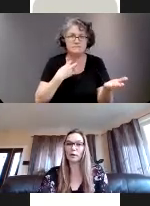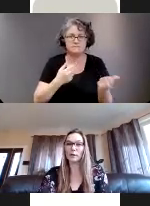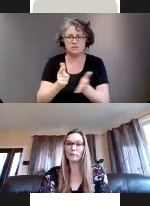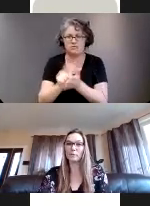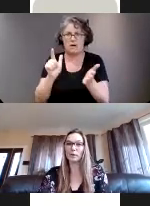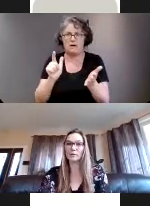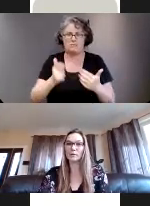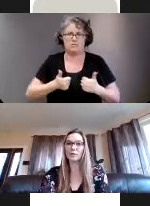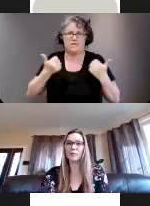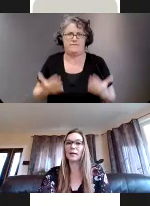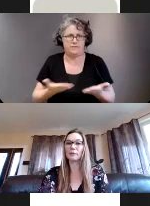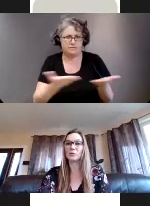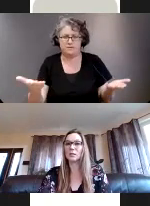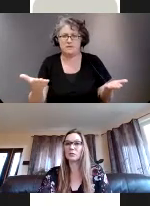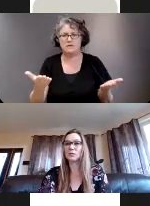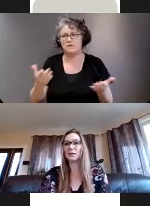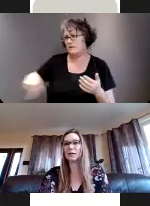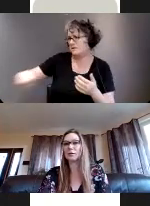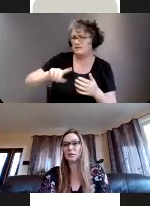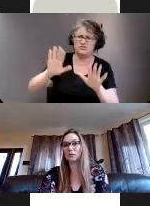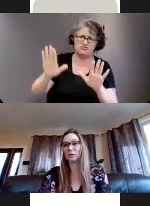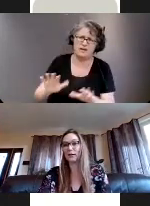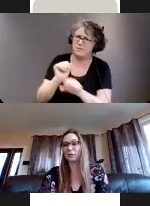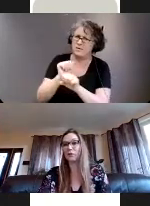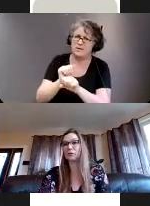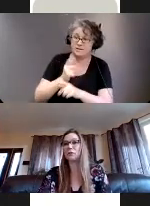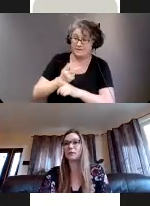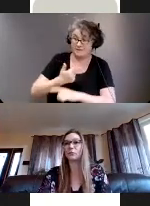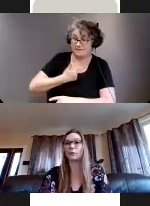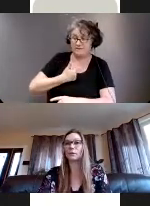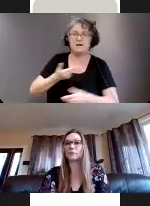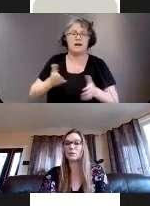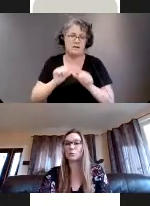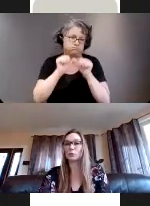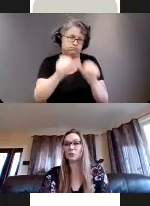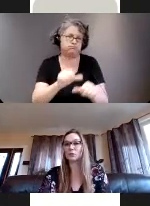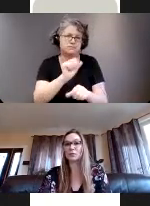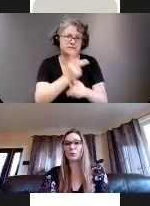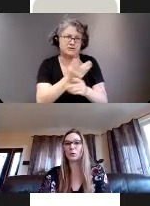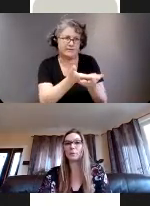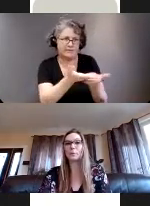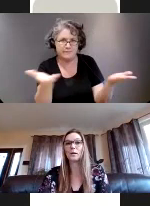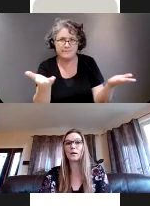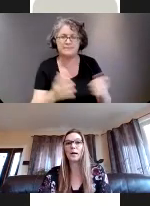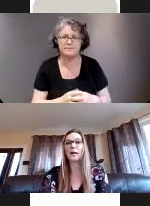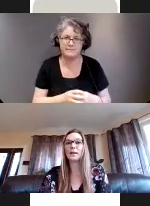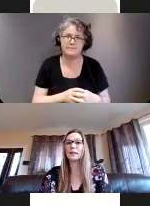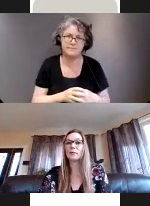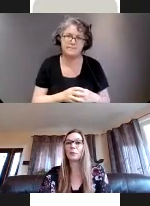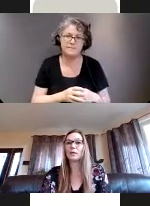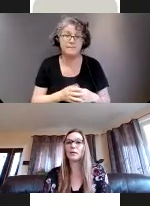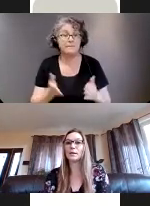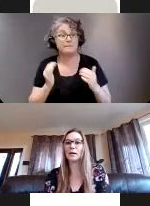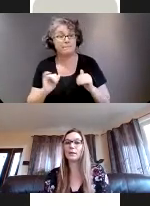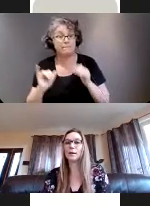work, and looking after ourselves allows us to look after others that we're in support services for. And